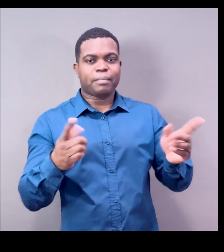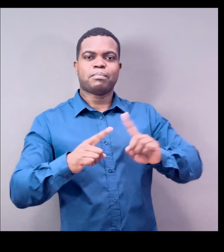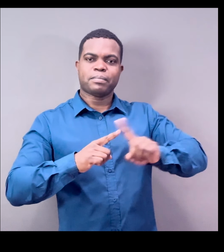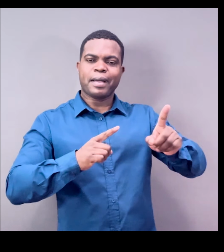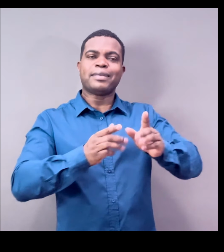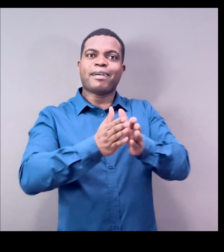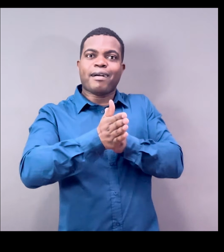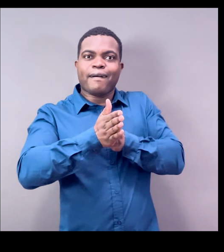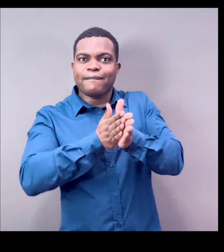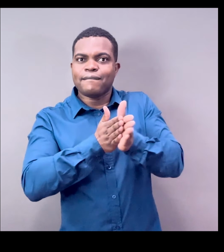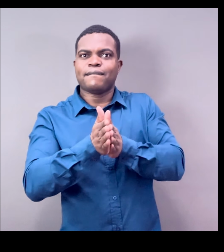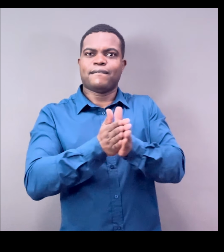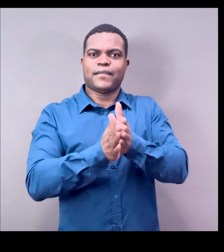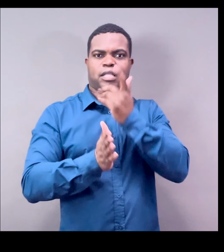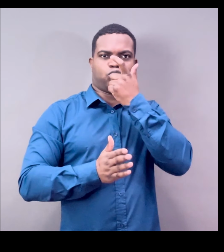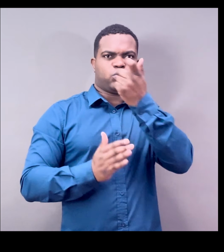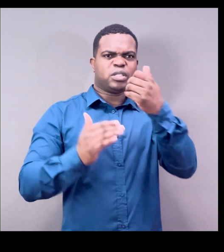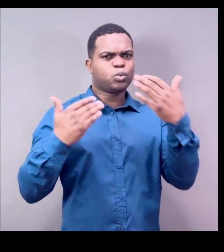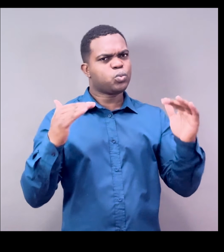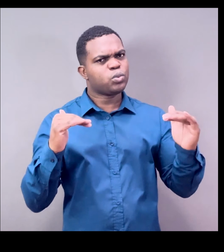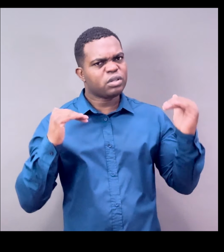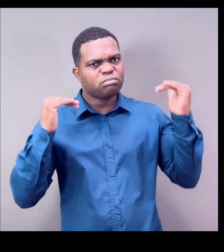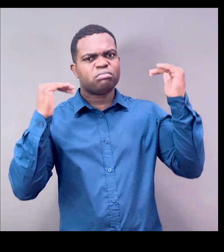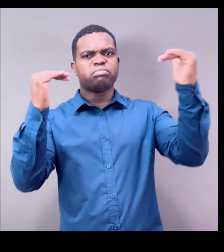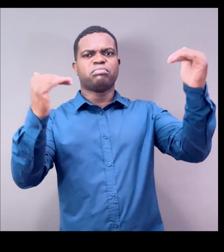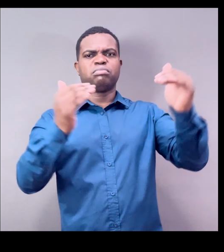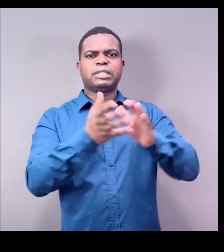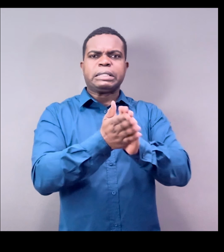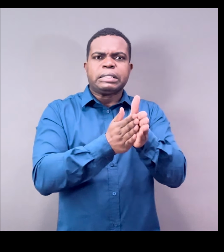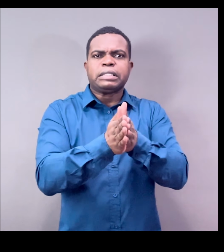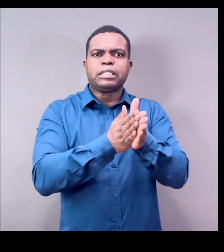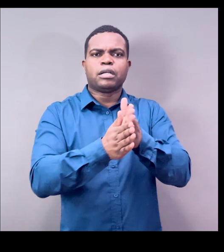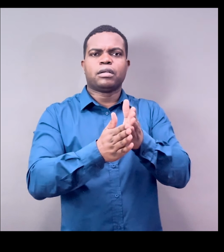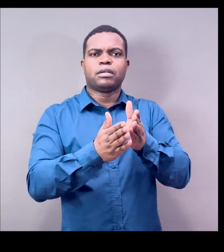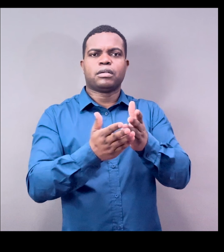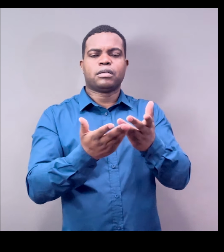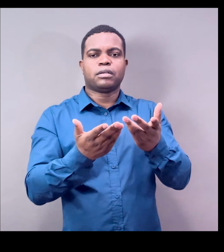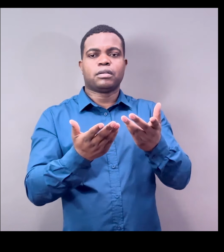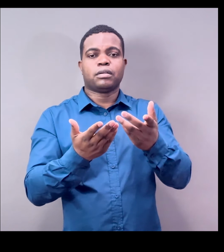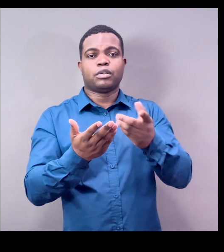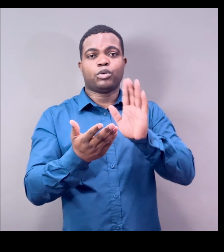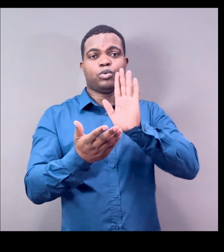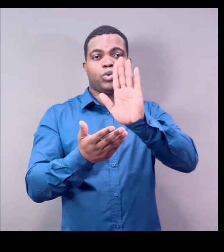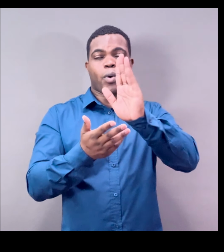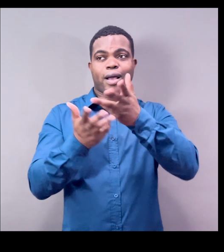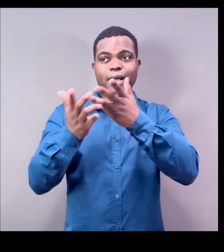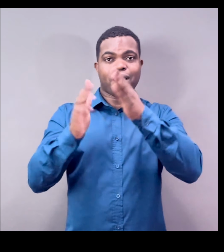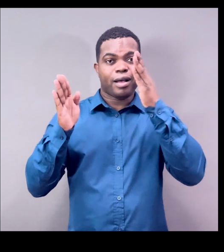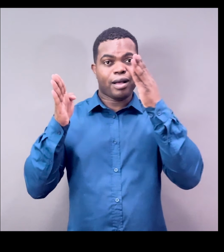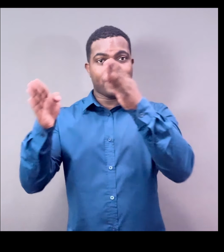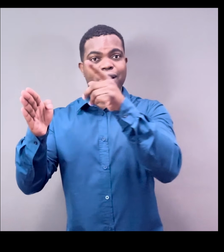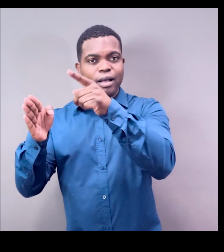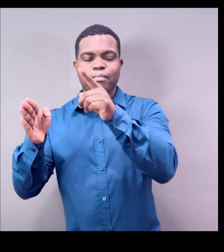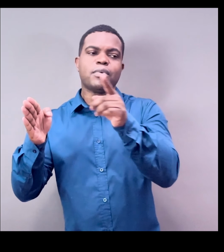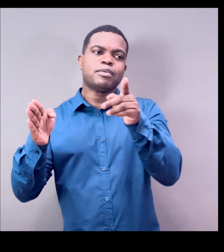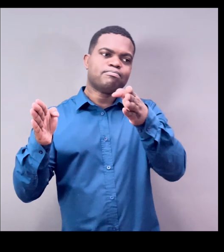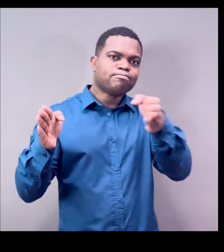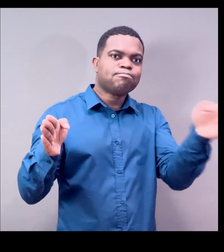interest and the engagement effort is not for them, they are not your target